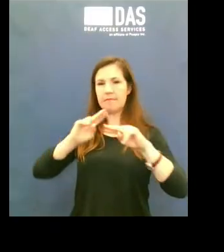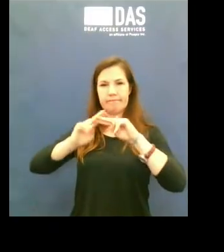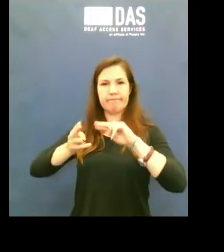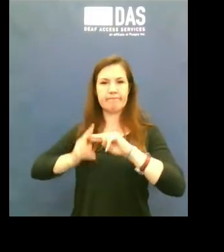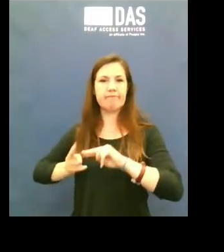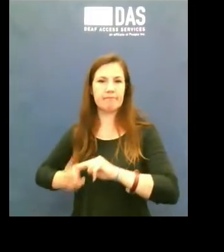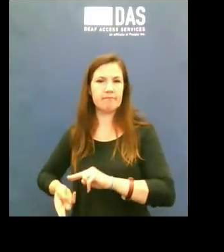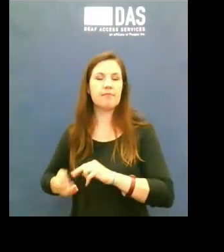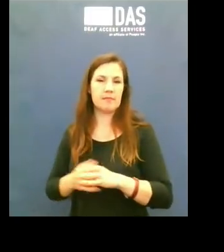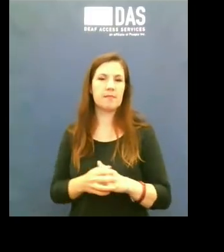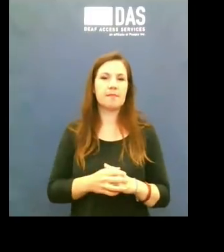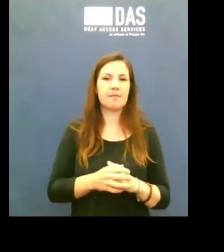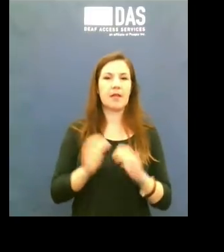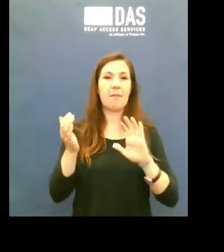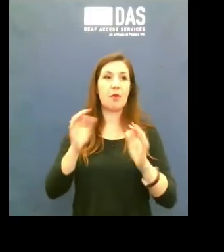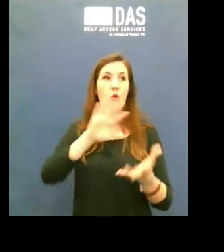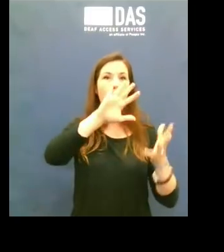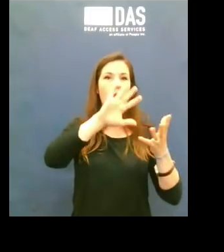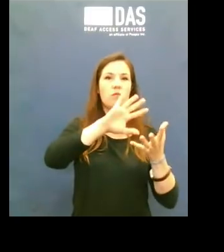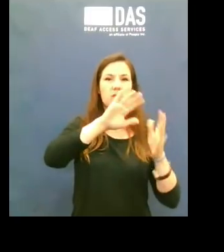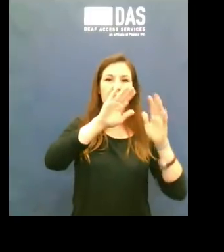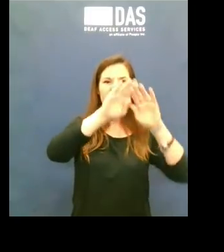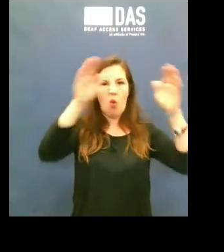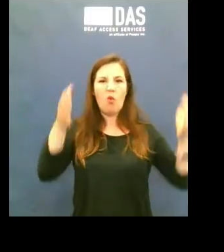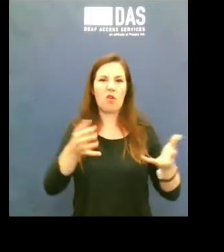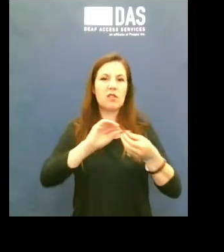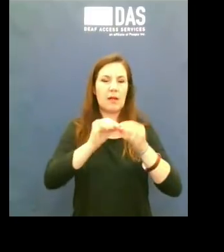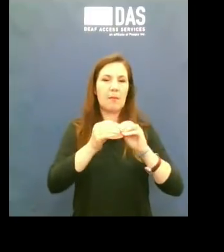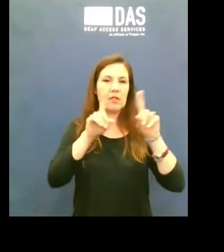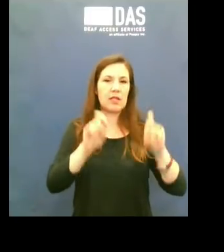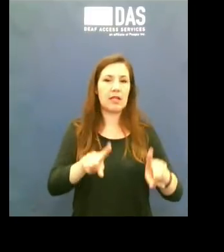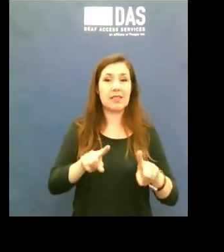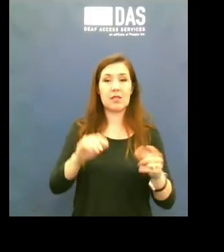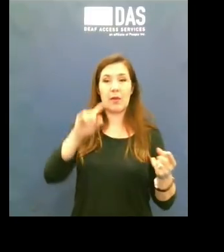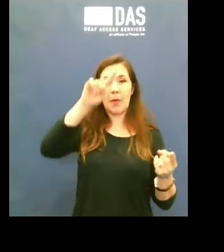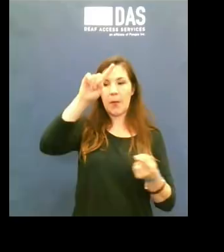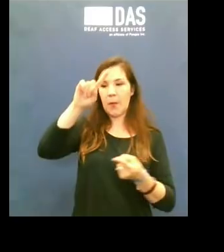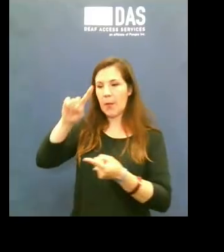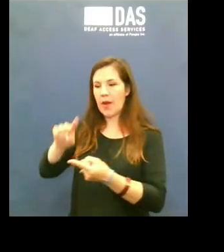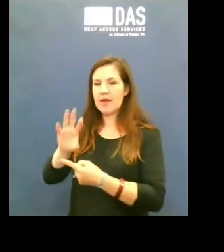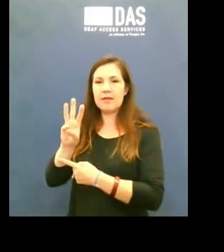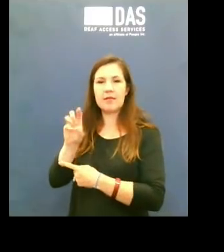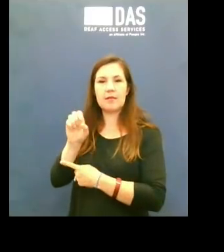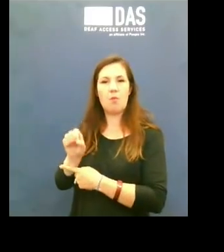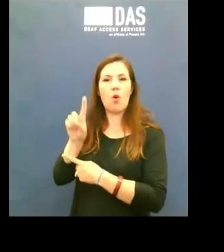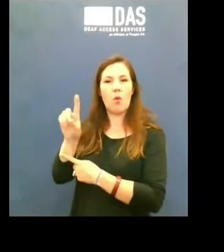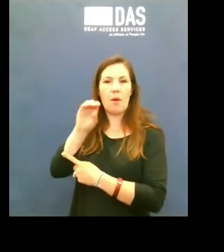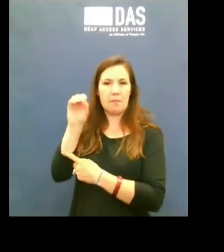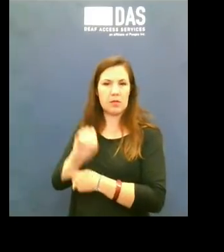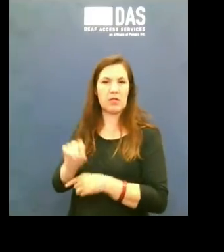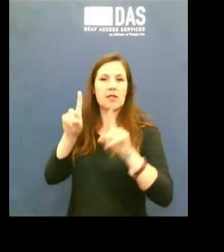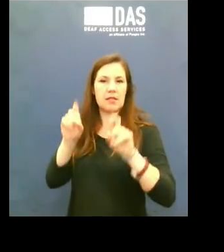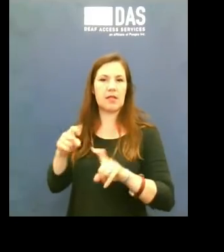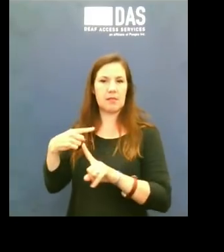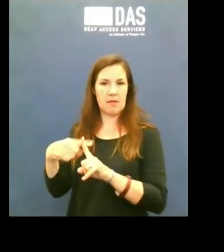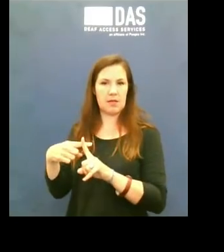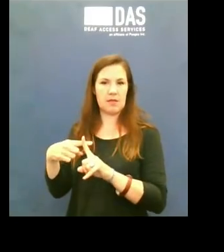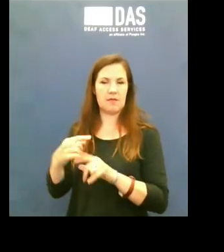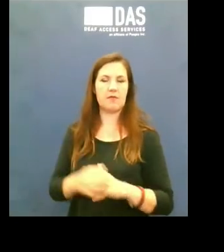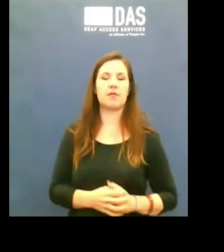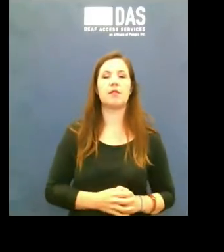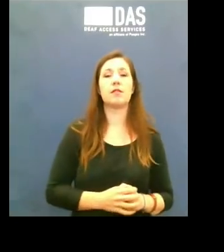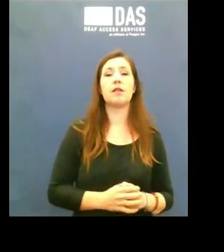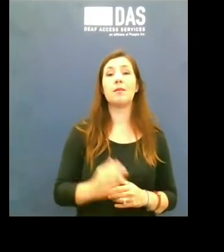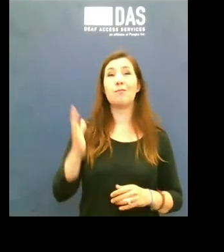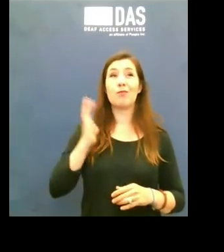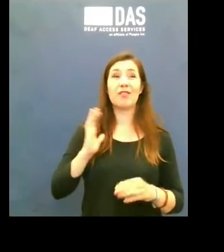positive tests versus the overall tests. It's now down to a 6.1% that tested positive. And previously it